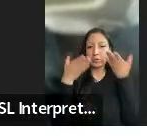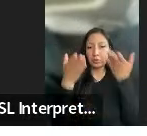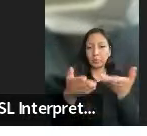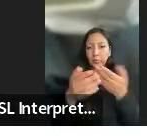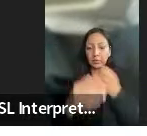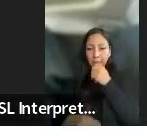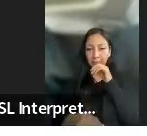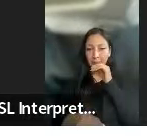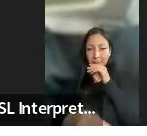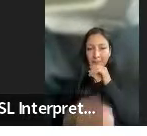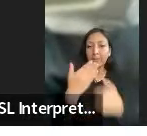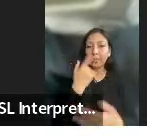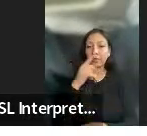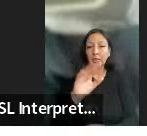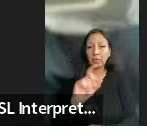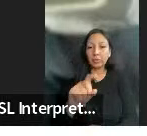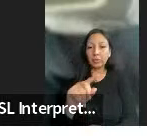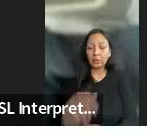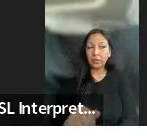Thank you for the question.